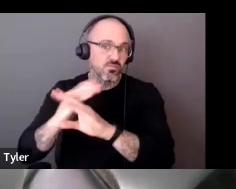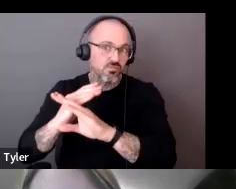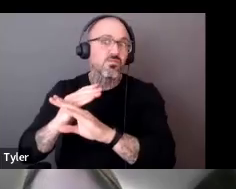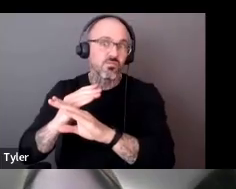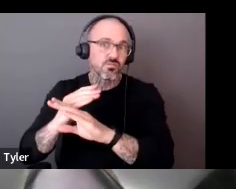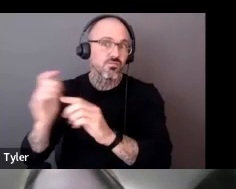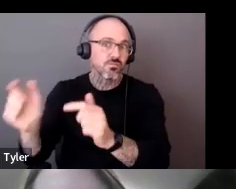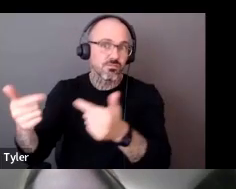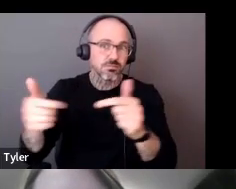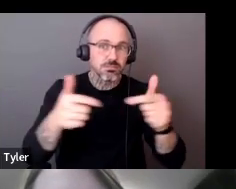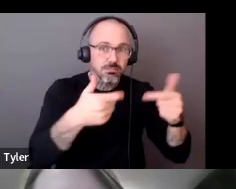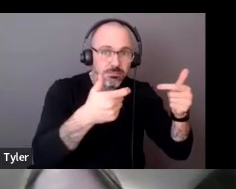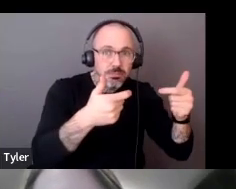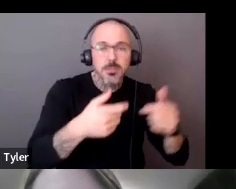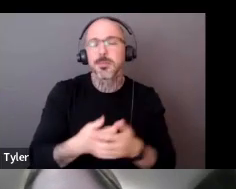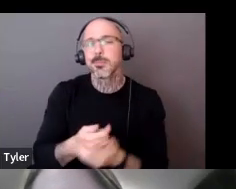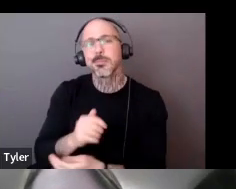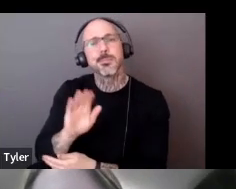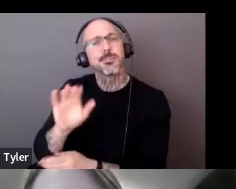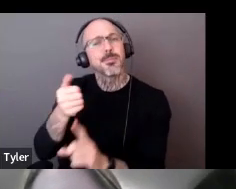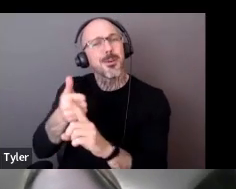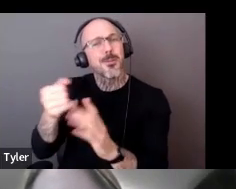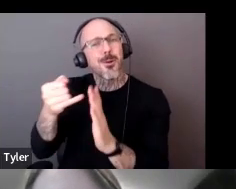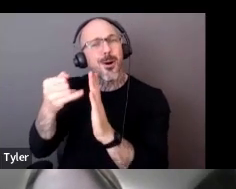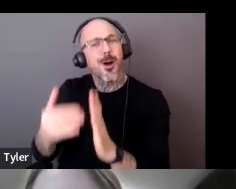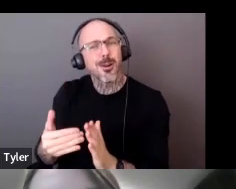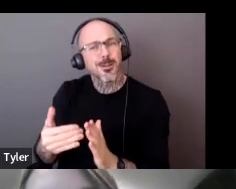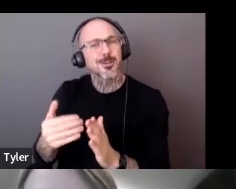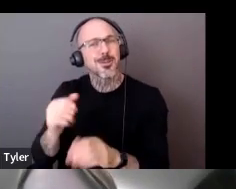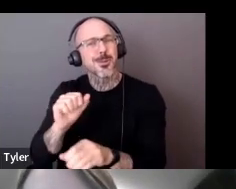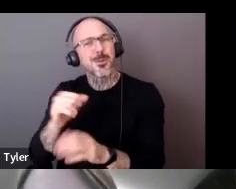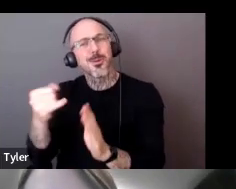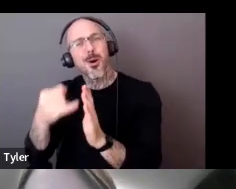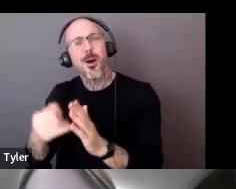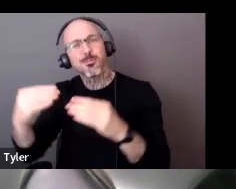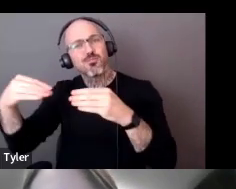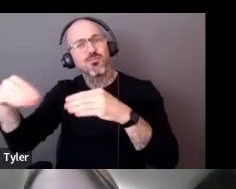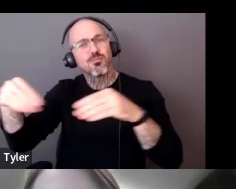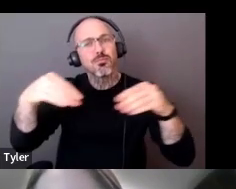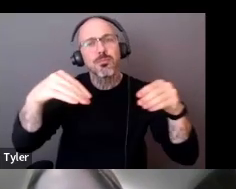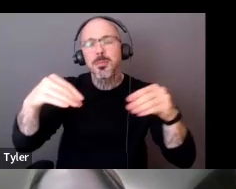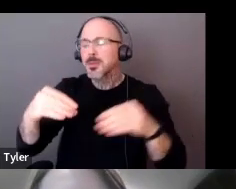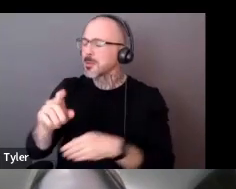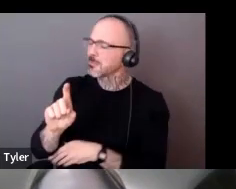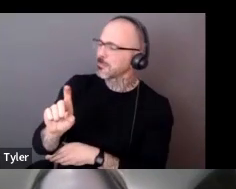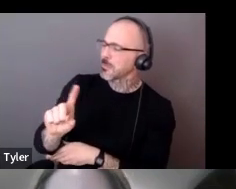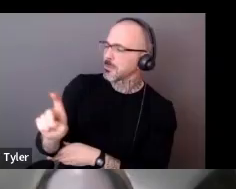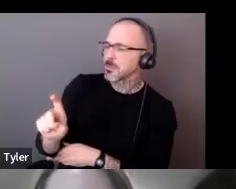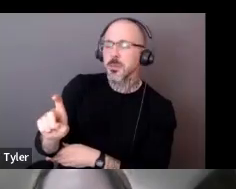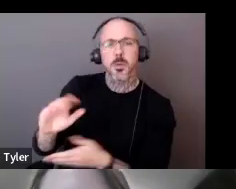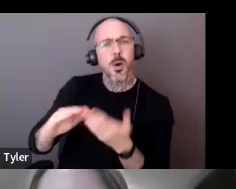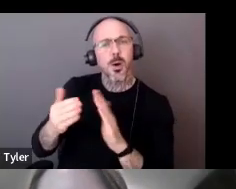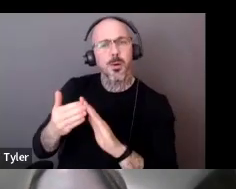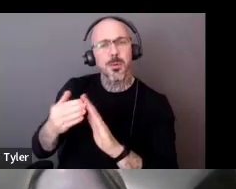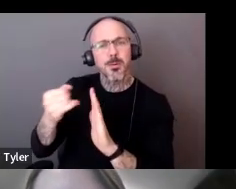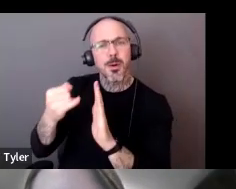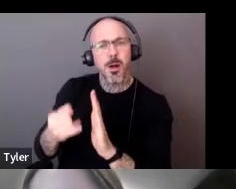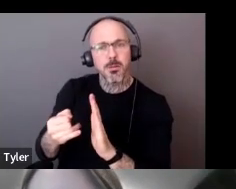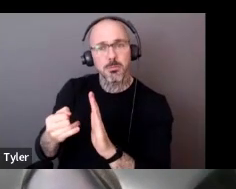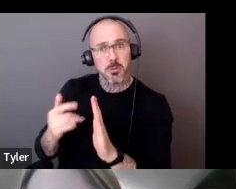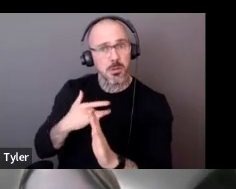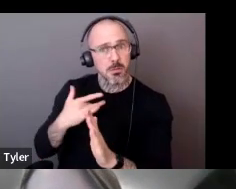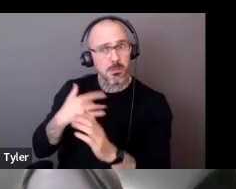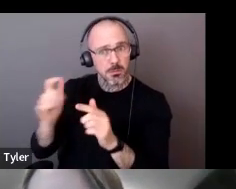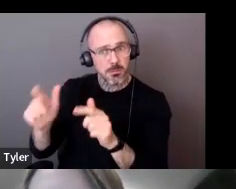your artwork, what barriers have you noticed in the arts community? And do you think they are similar to the barriers people